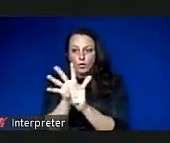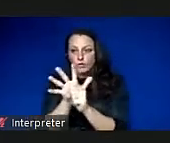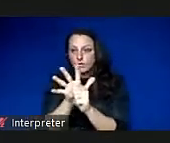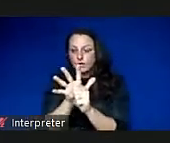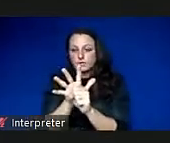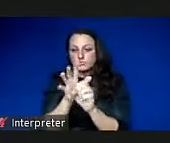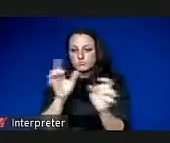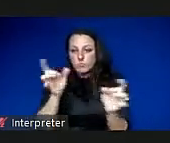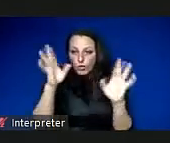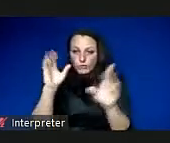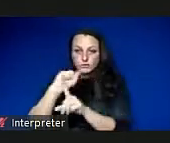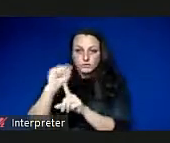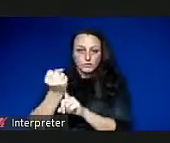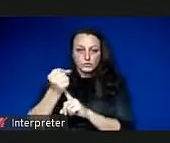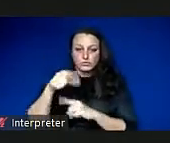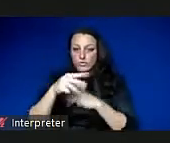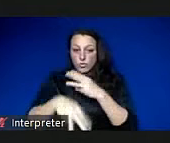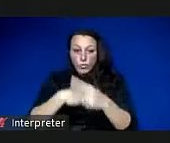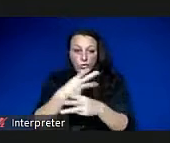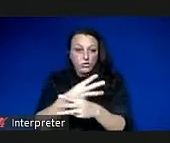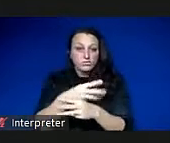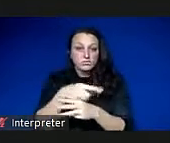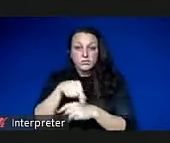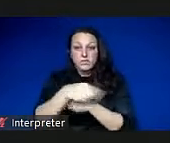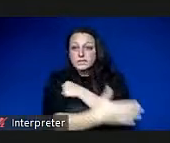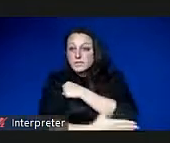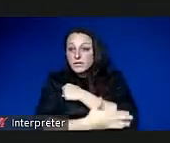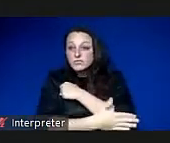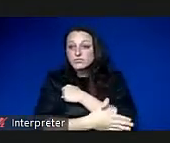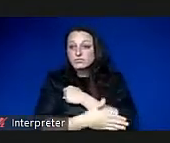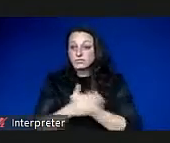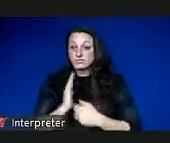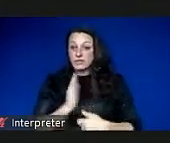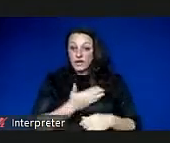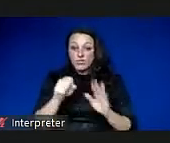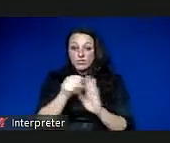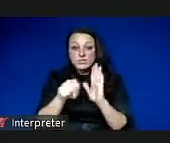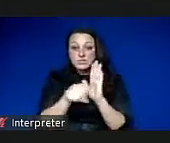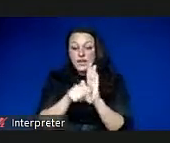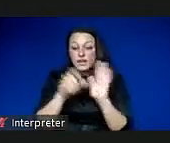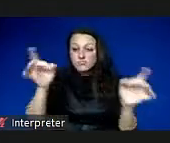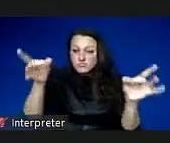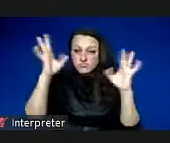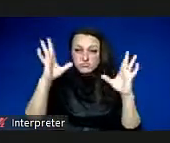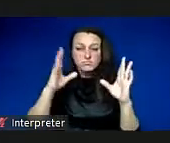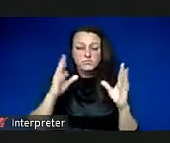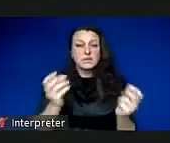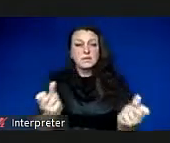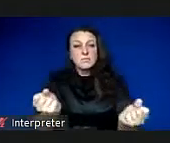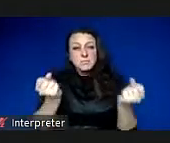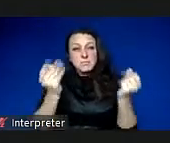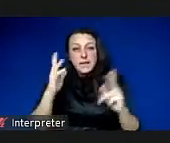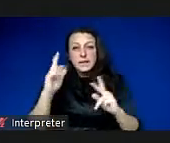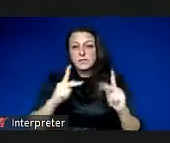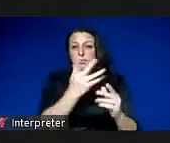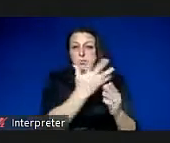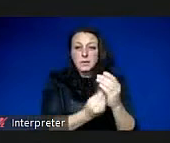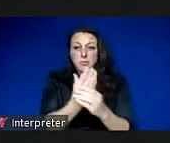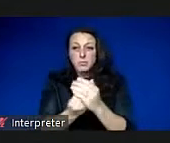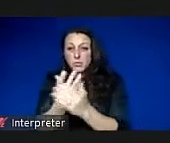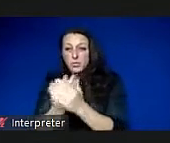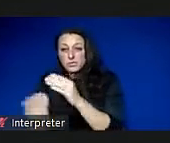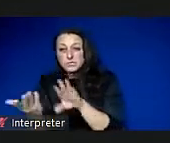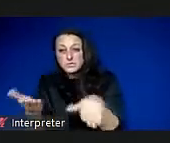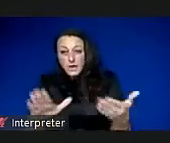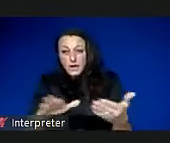country, and to our state. We have seen thousands of lives lost. We have seen damage to